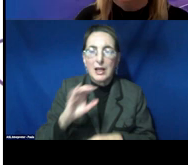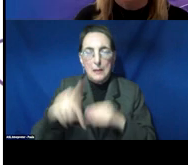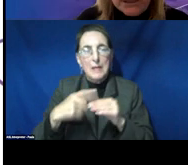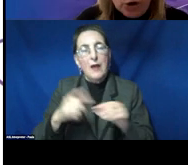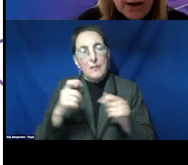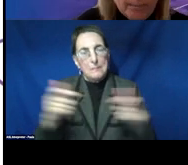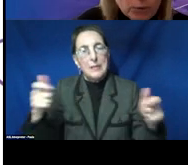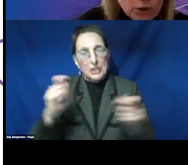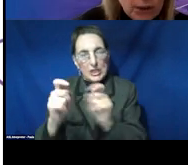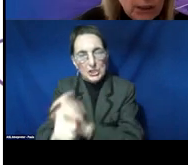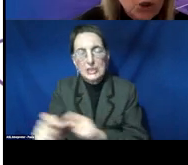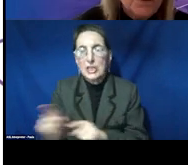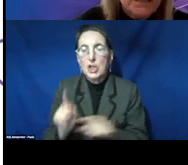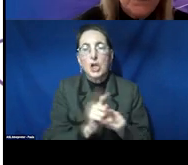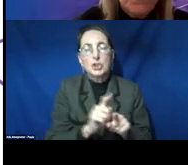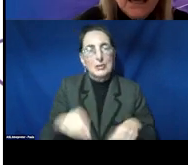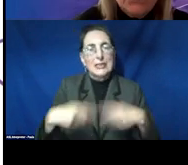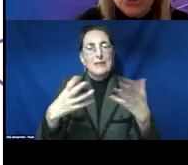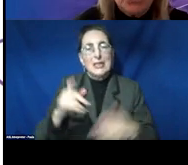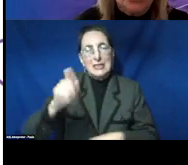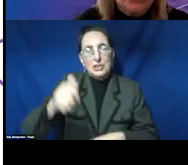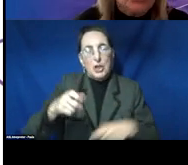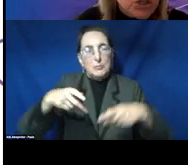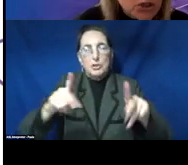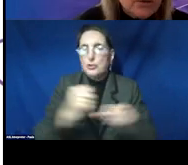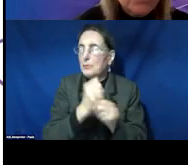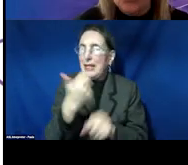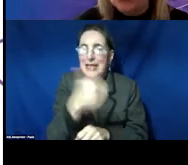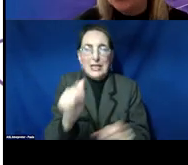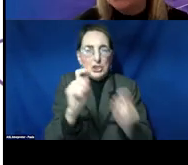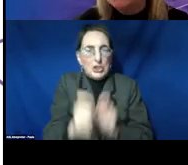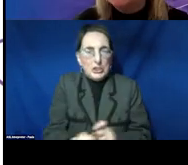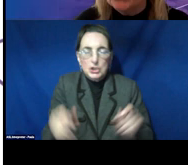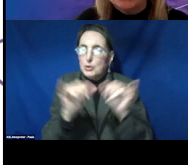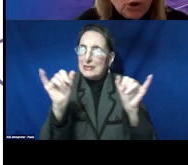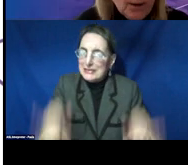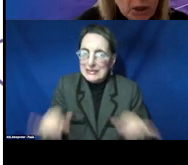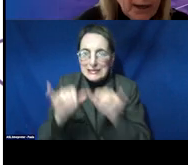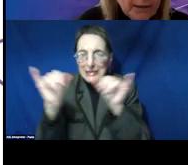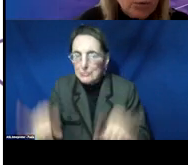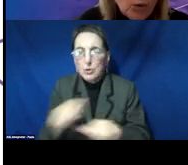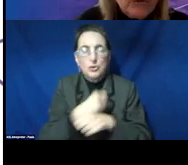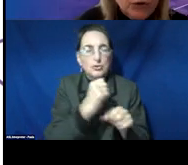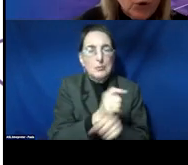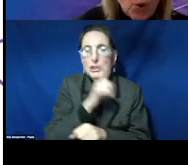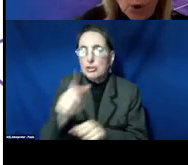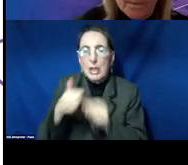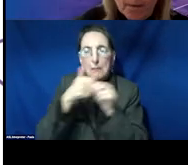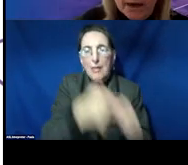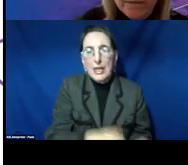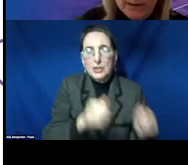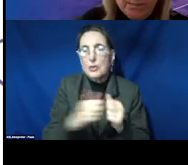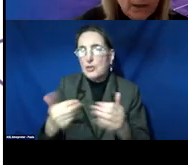a necessary opportunity to make any changes to systems or to ensure compliance with new